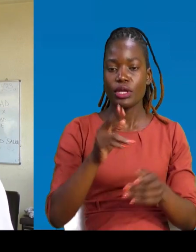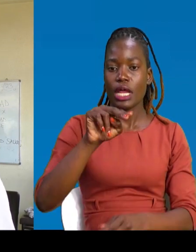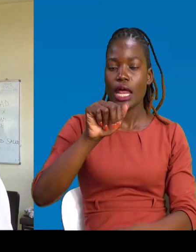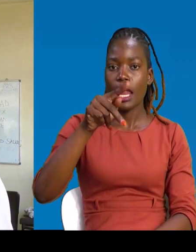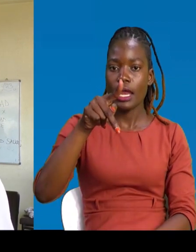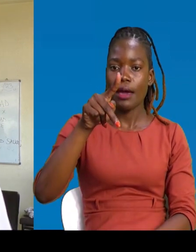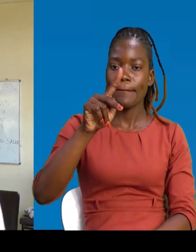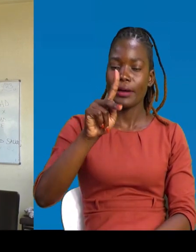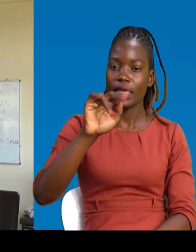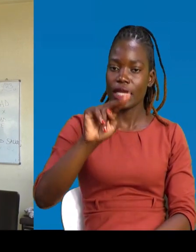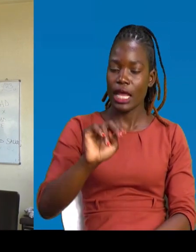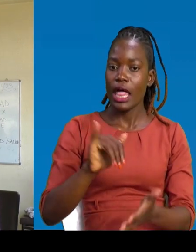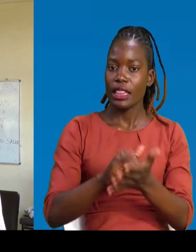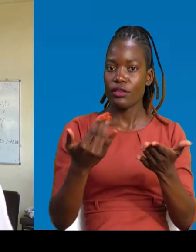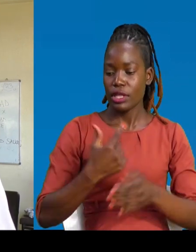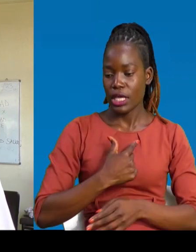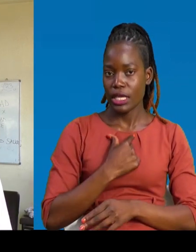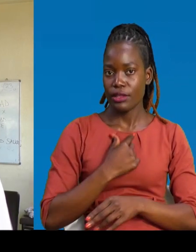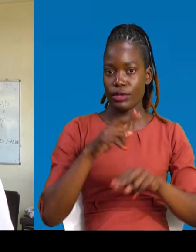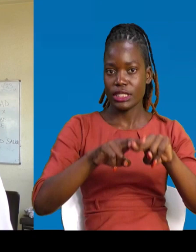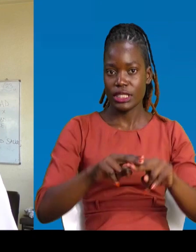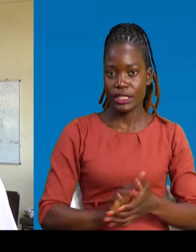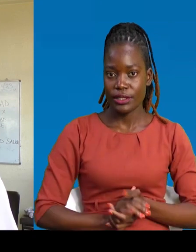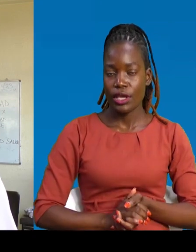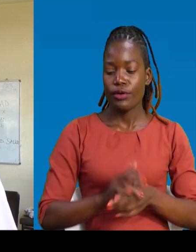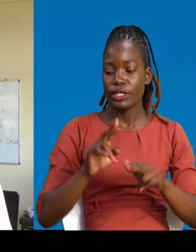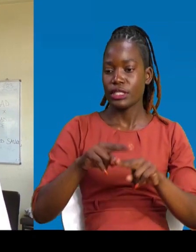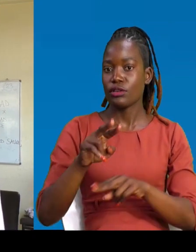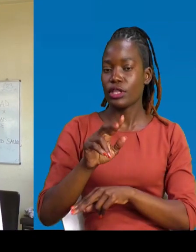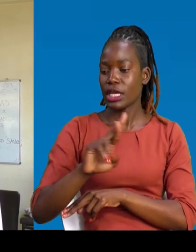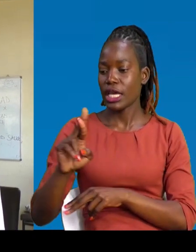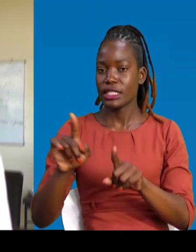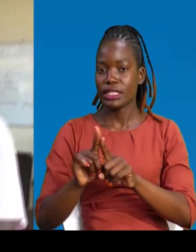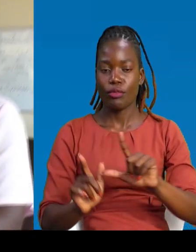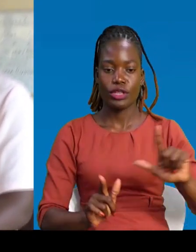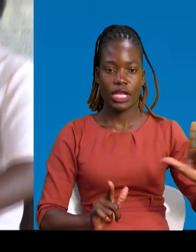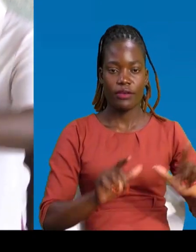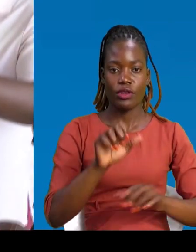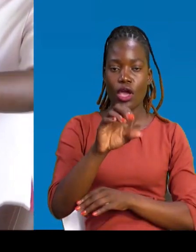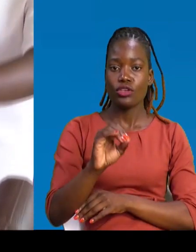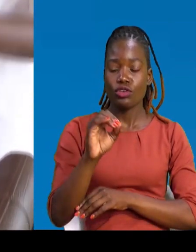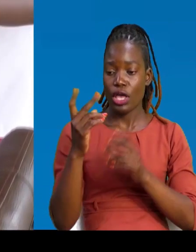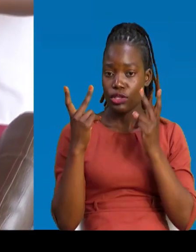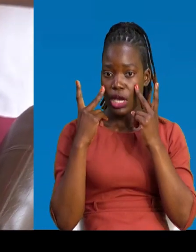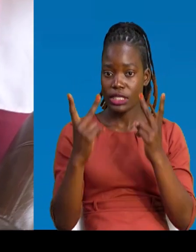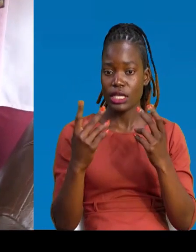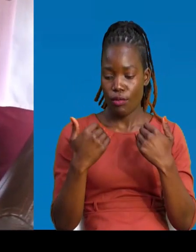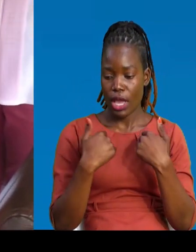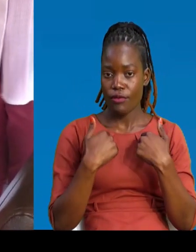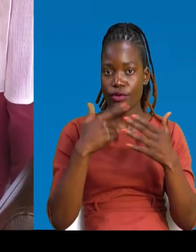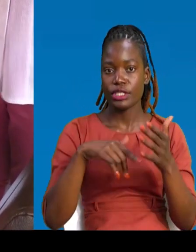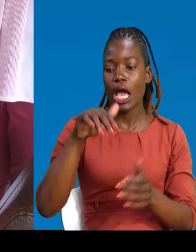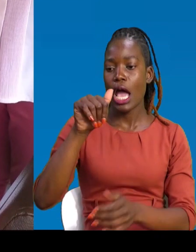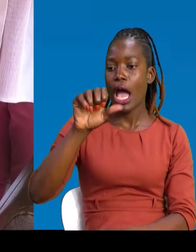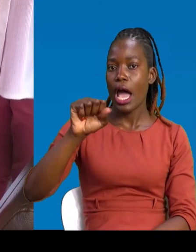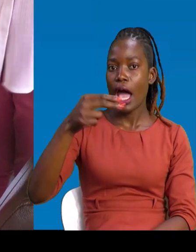position where the guest is seated. There's one seated to my right and one to the left. Then, as you can see, there are ashtrays. There's